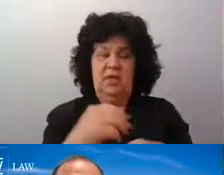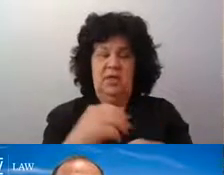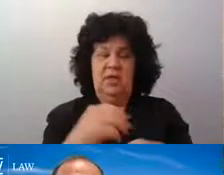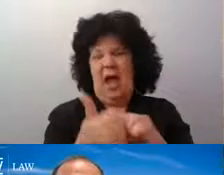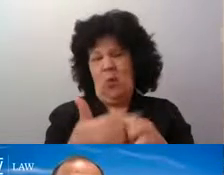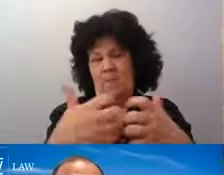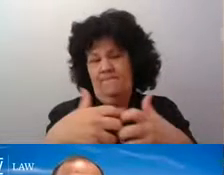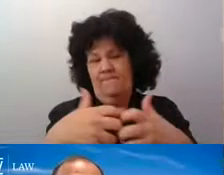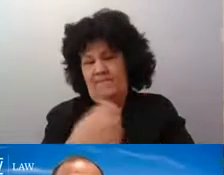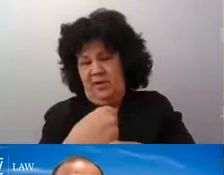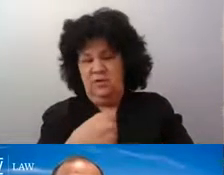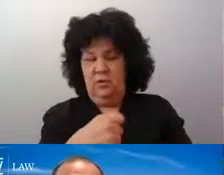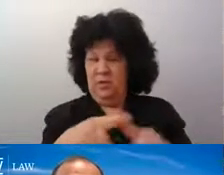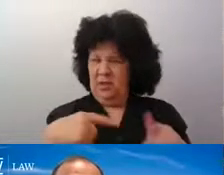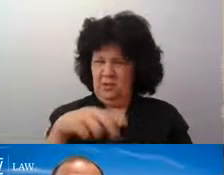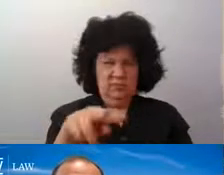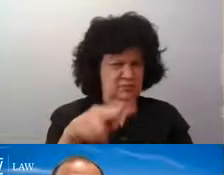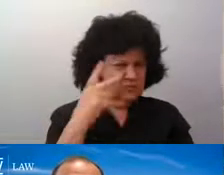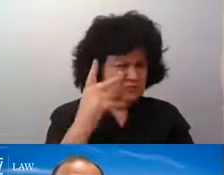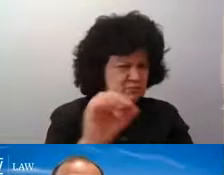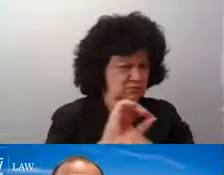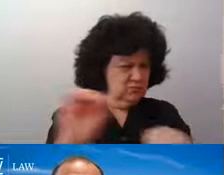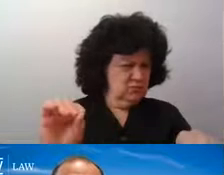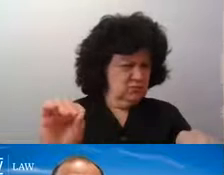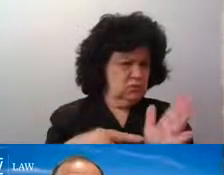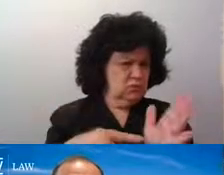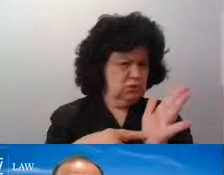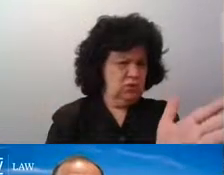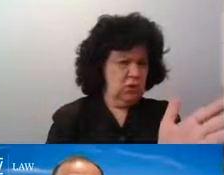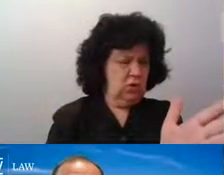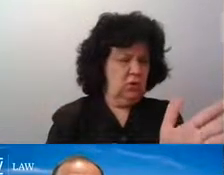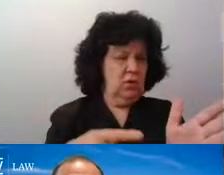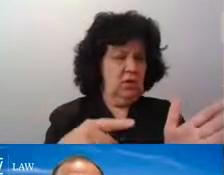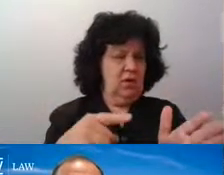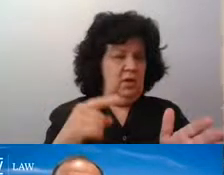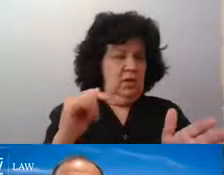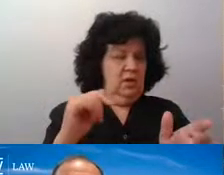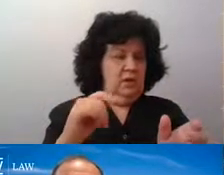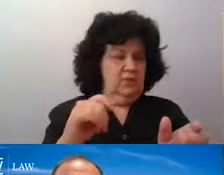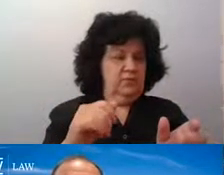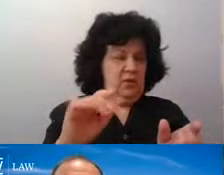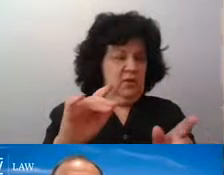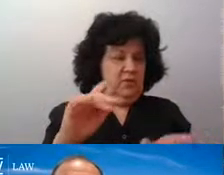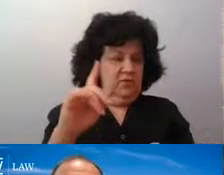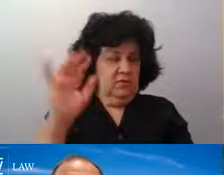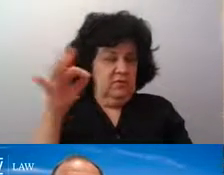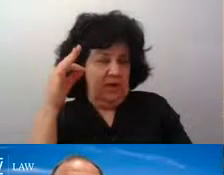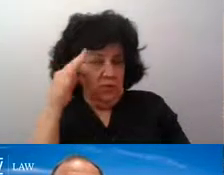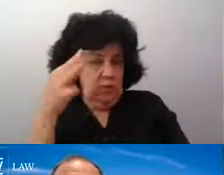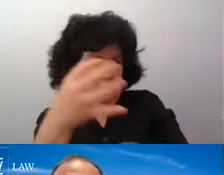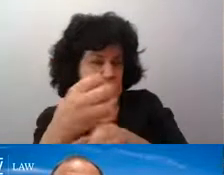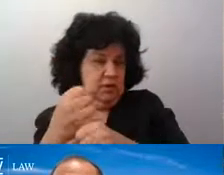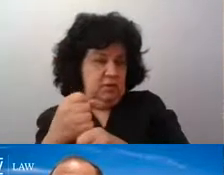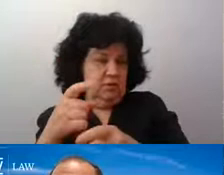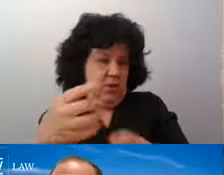anything reflecting the enormous transition in federal procurement away from the acquisition of goods to the acquisition of services, which